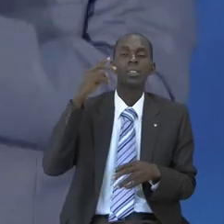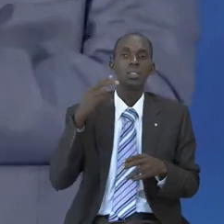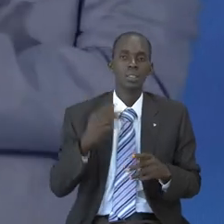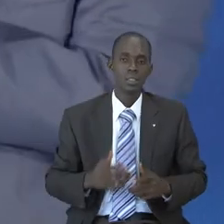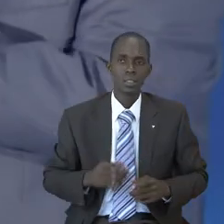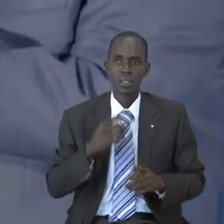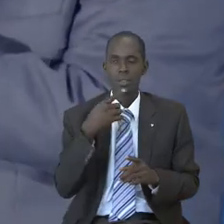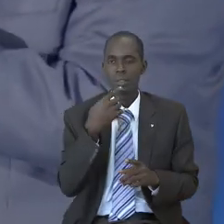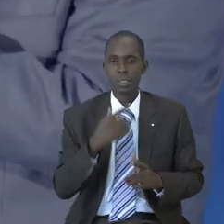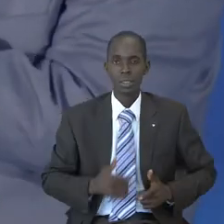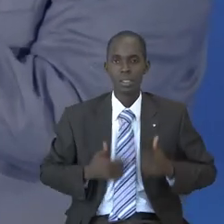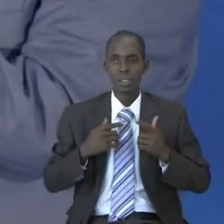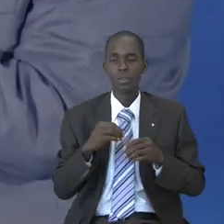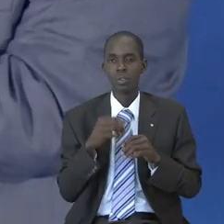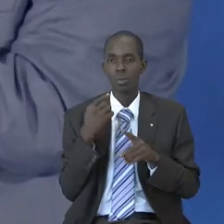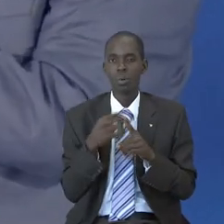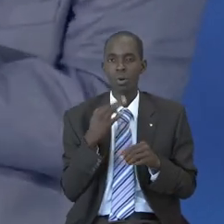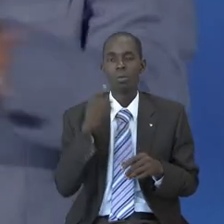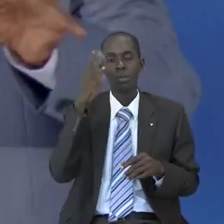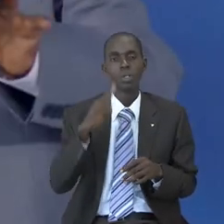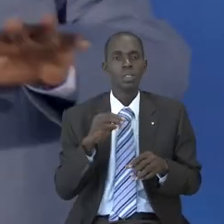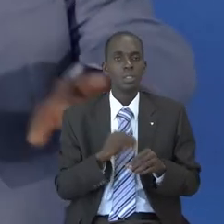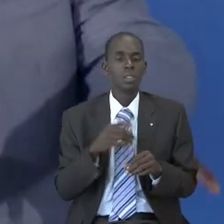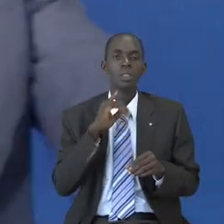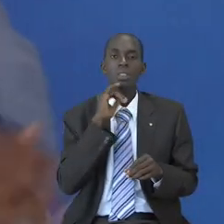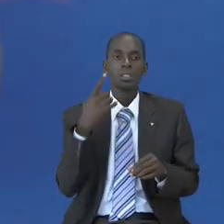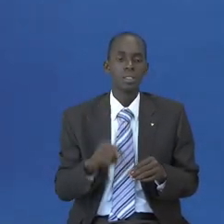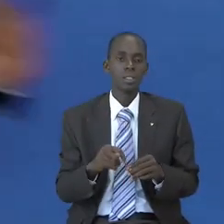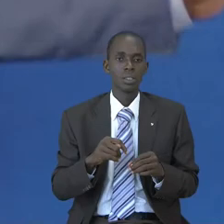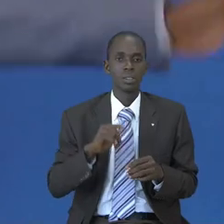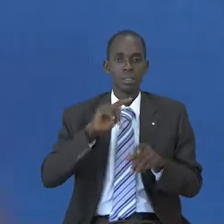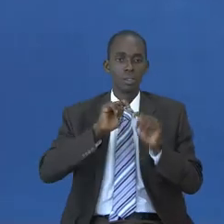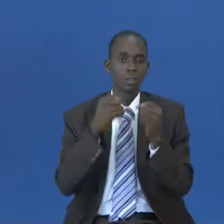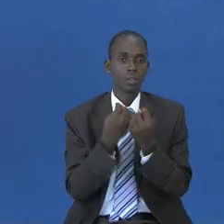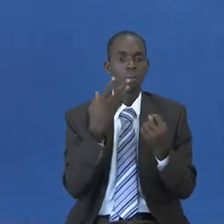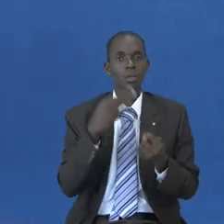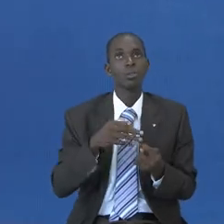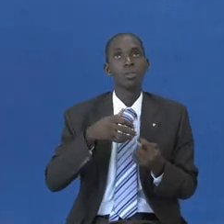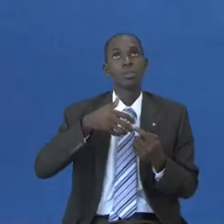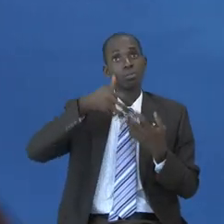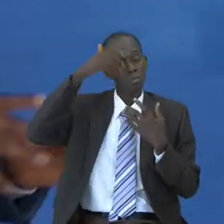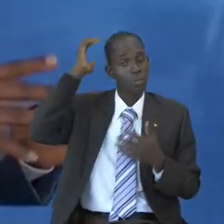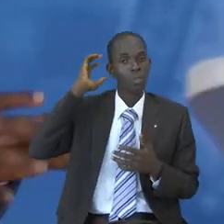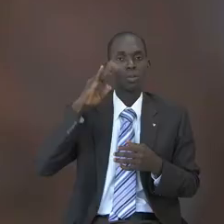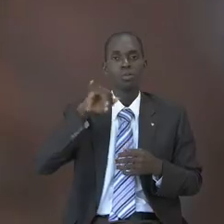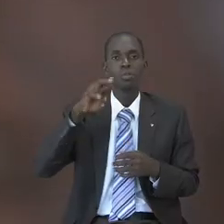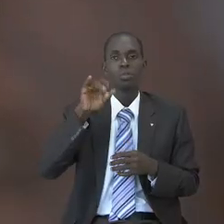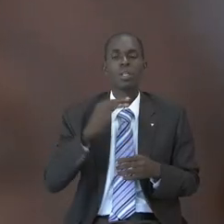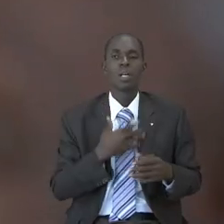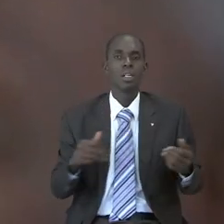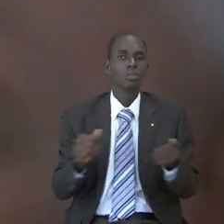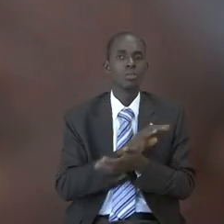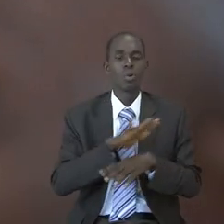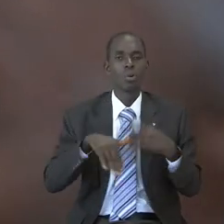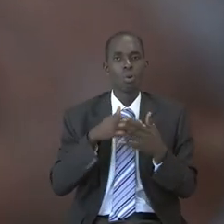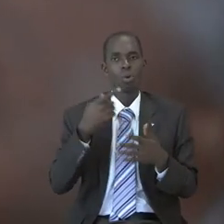Word of God. It's the Lion of the tribe of Judah, and he smashed all the rebellion. After that, now